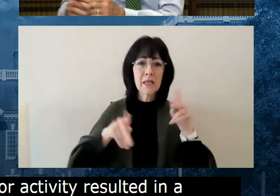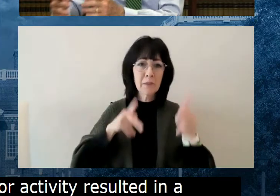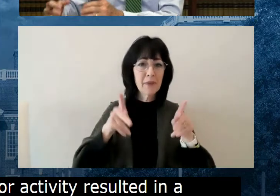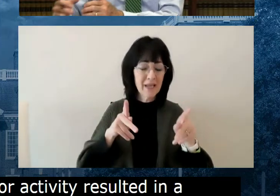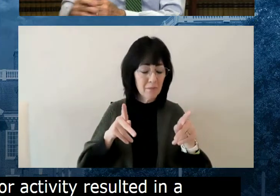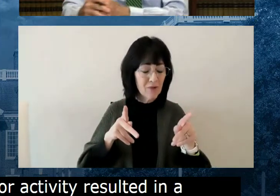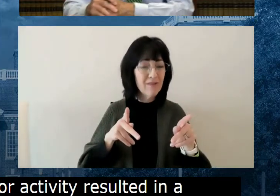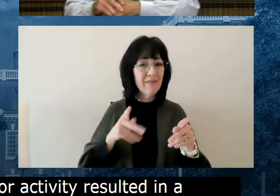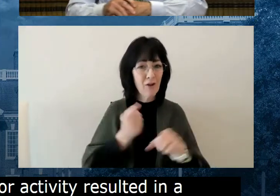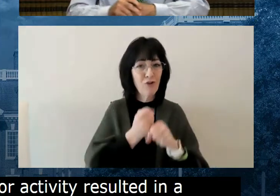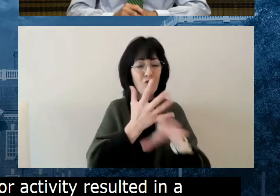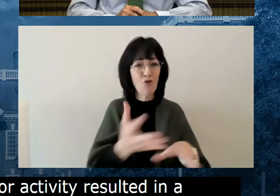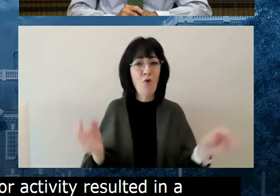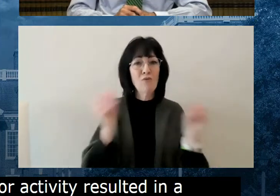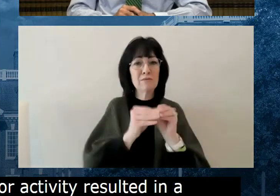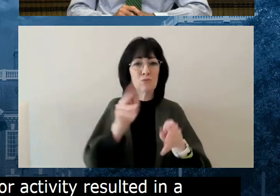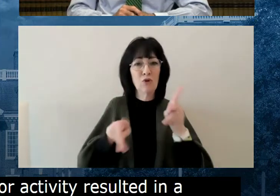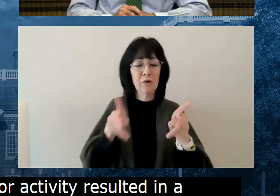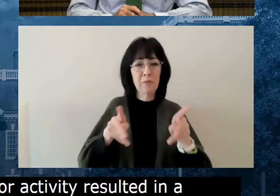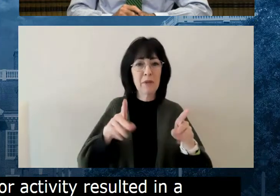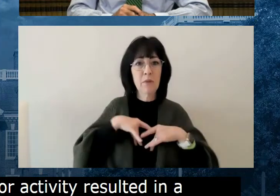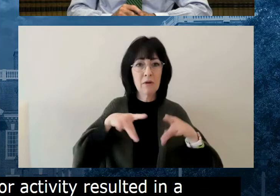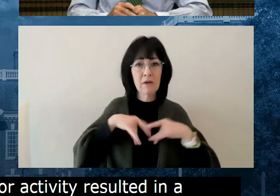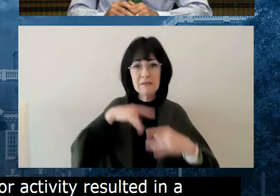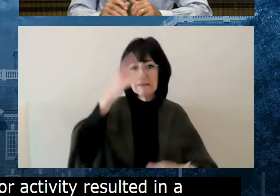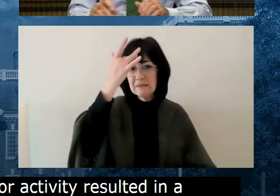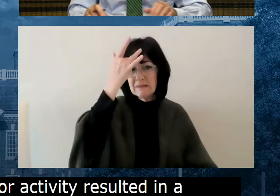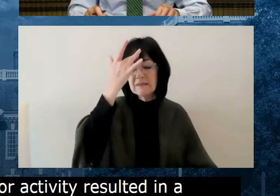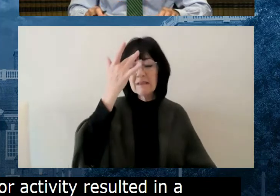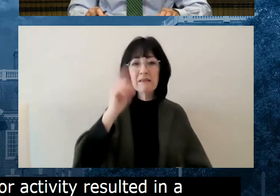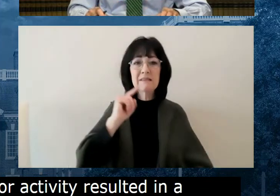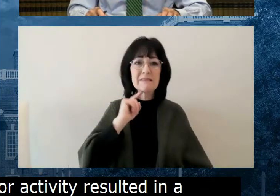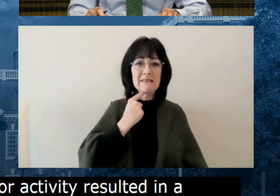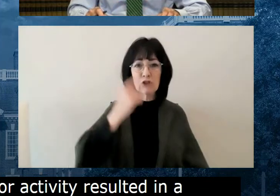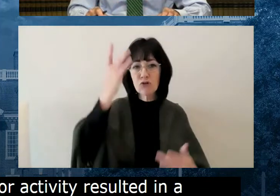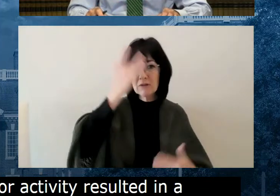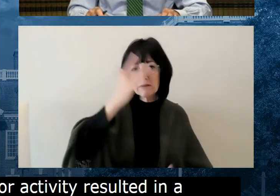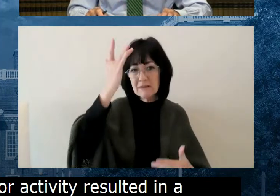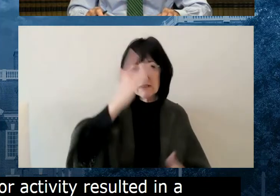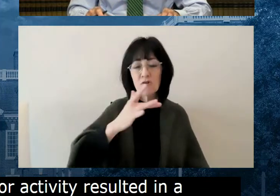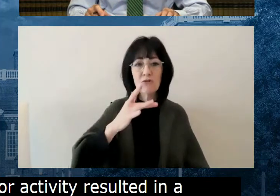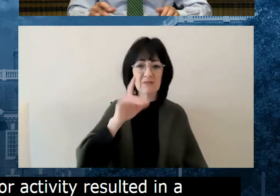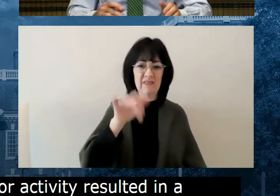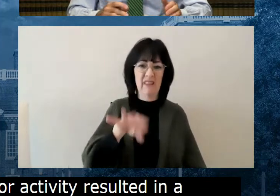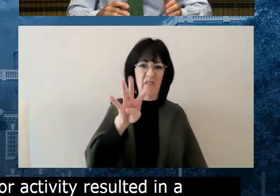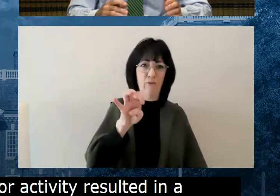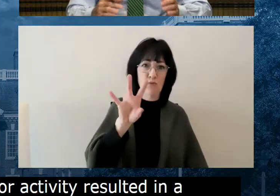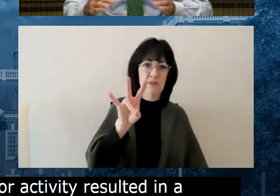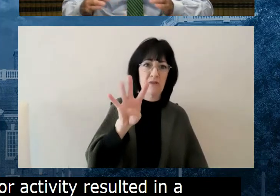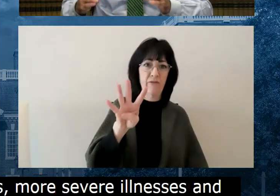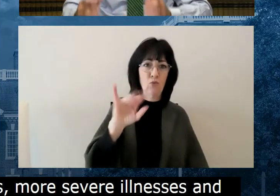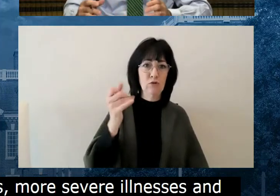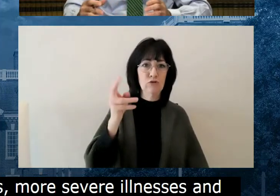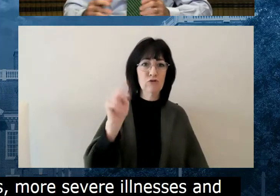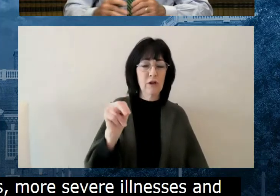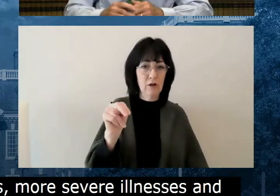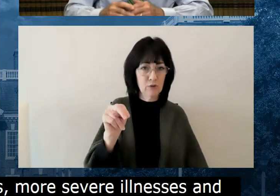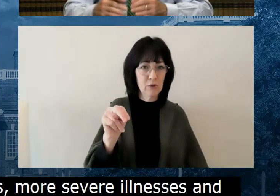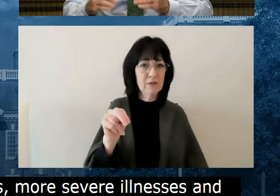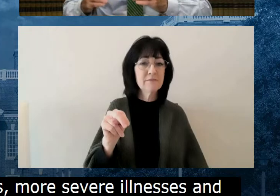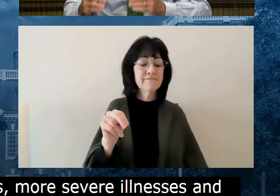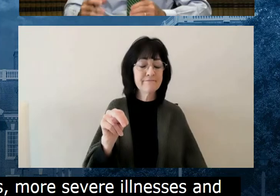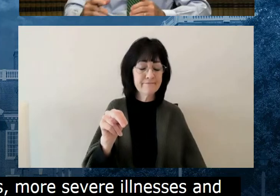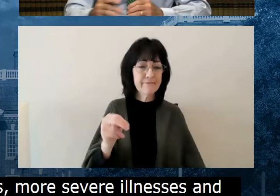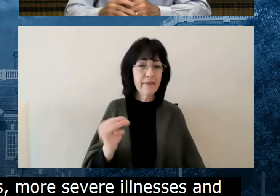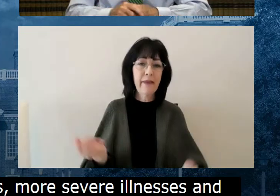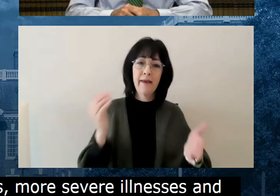illnesses, and then illnesses that brought people to the hospital at 474. As we started, again, imposing